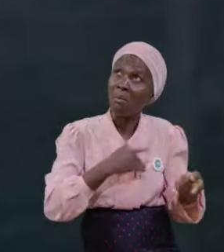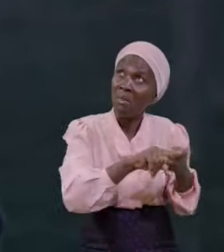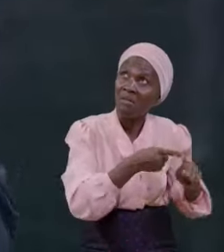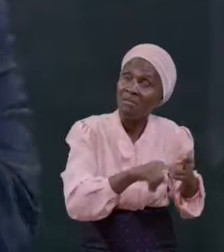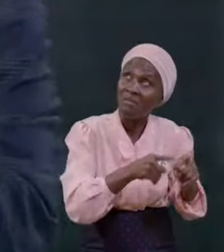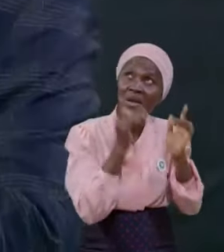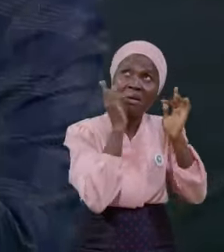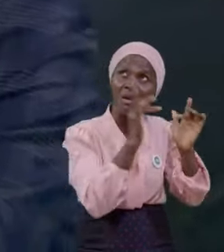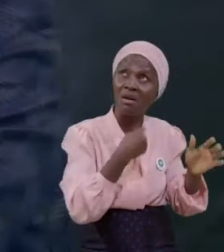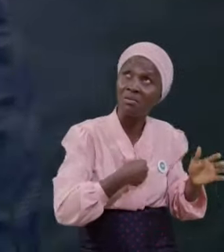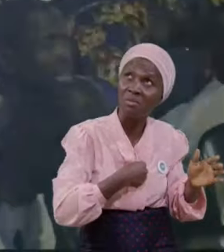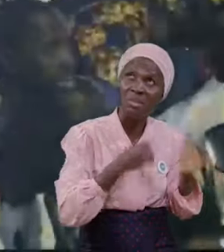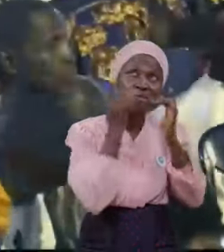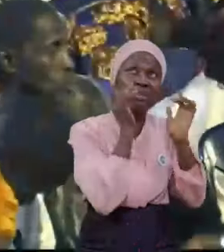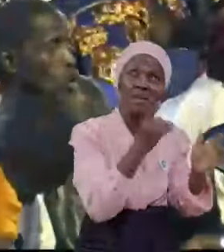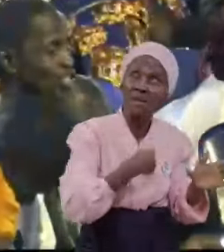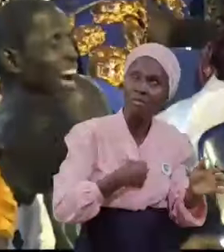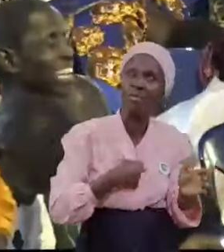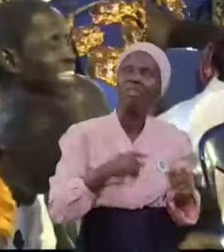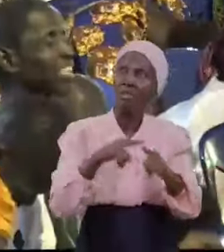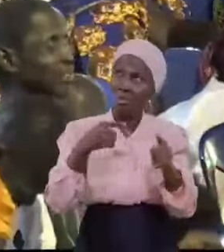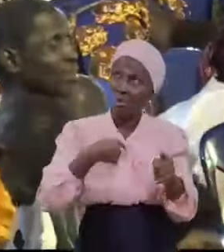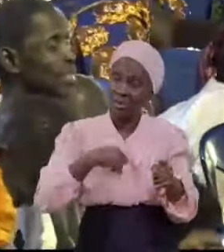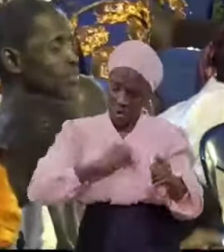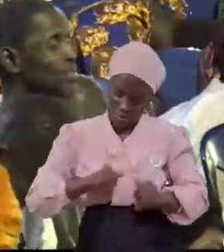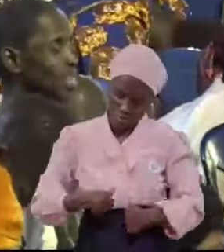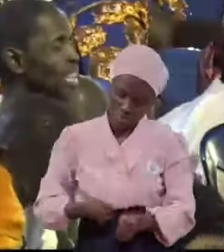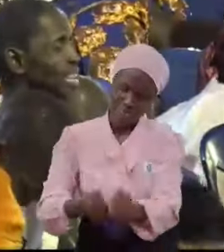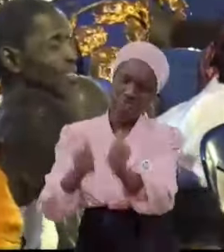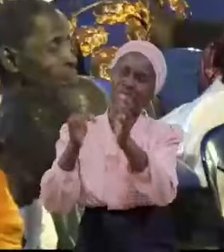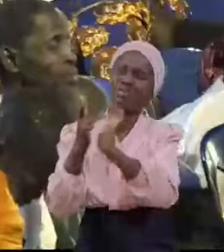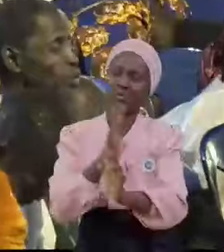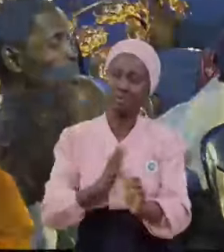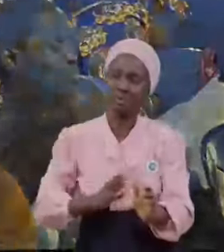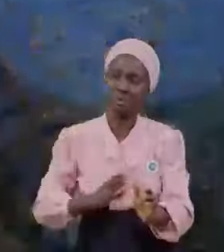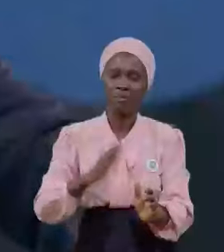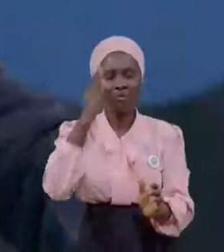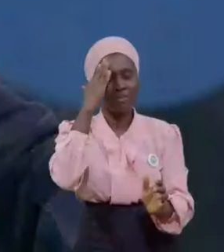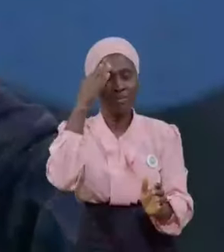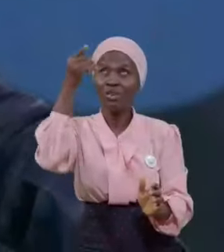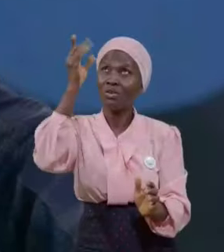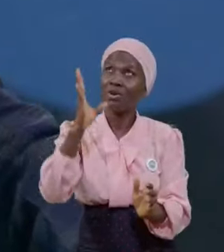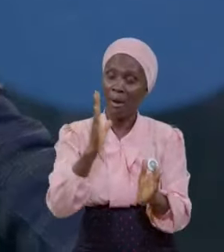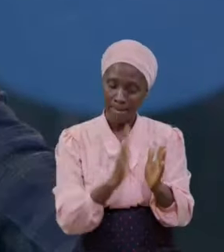No turning back. God is preparing a kingdom. I will be there.